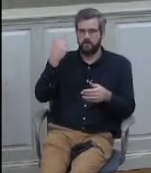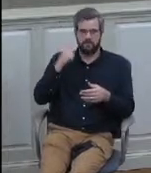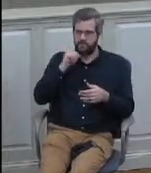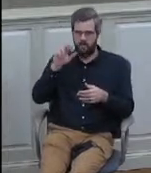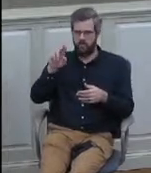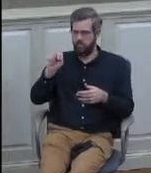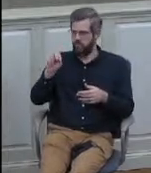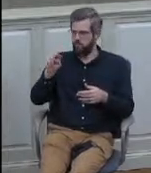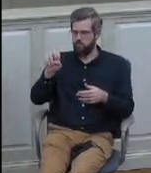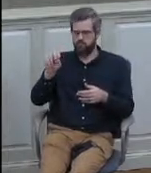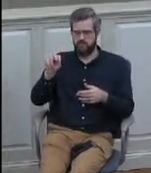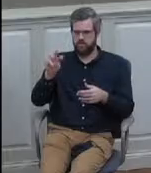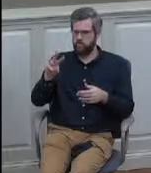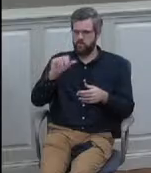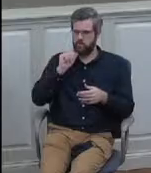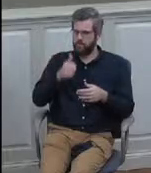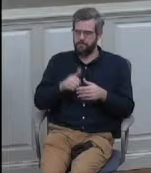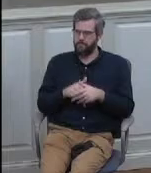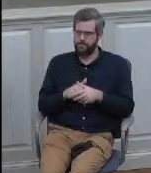the next plan year.